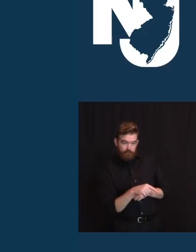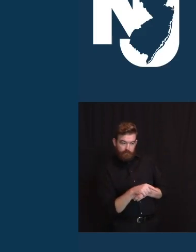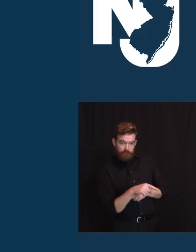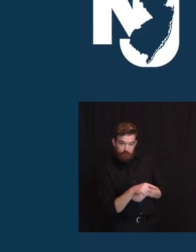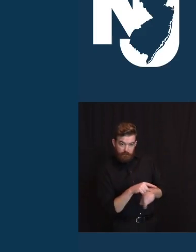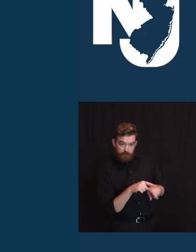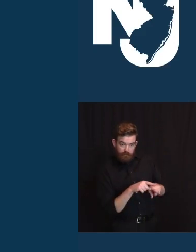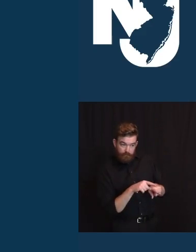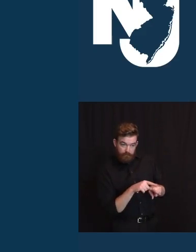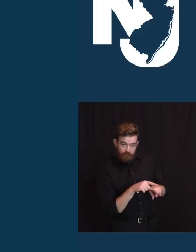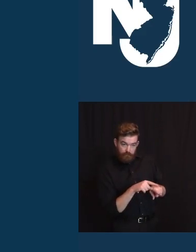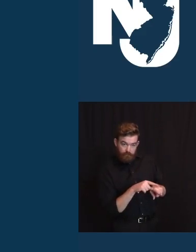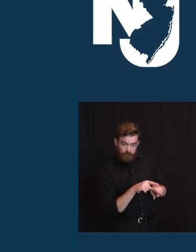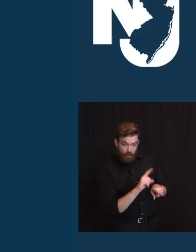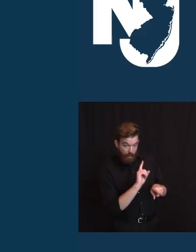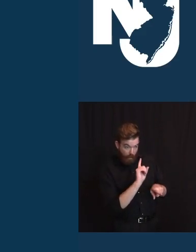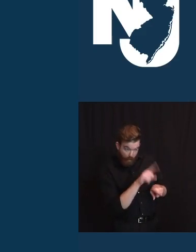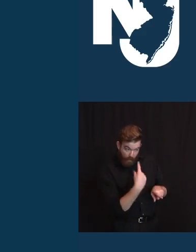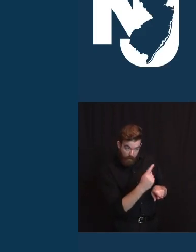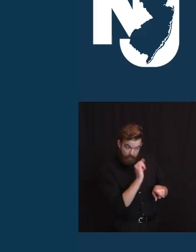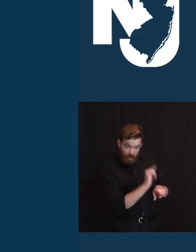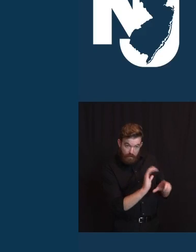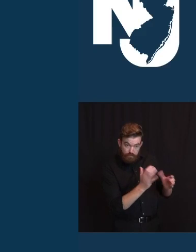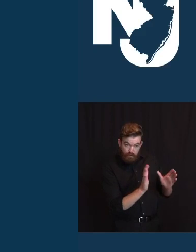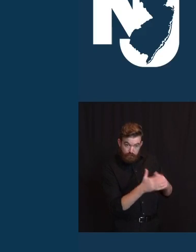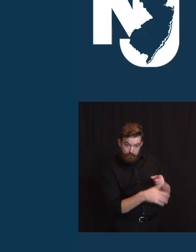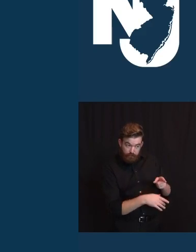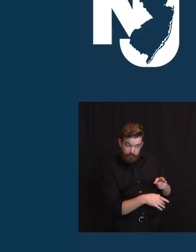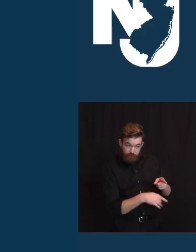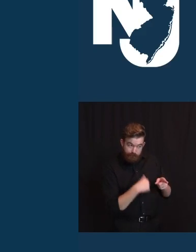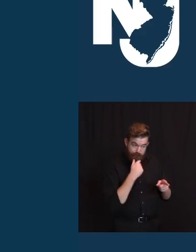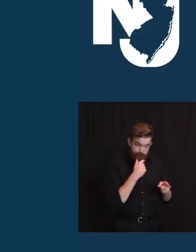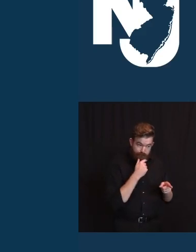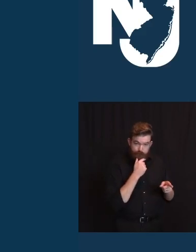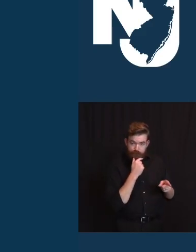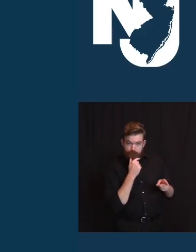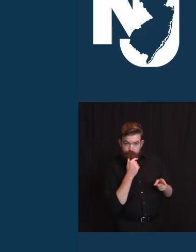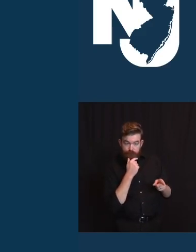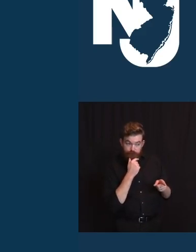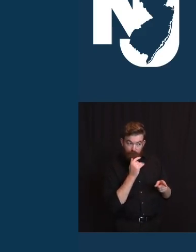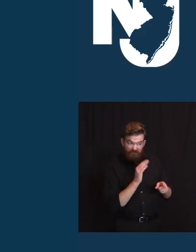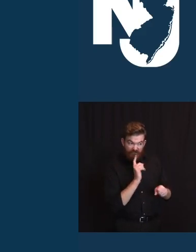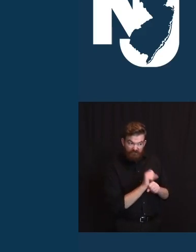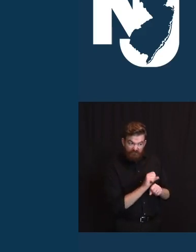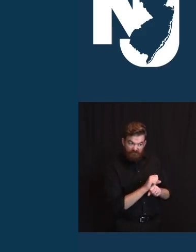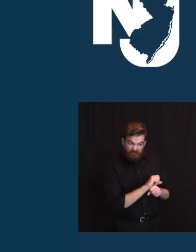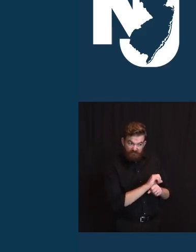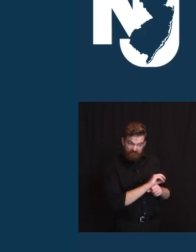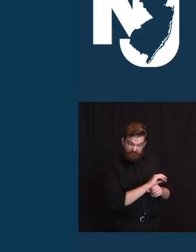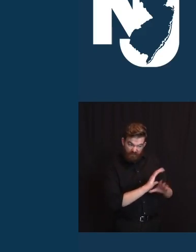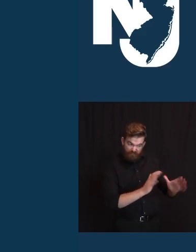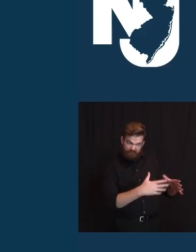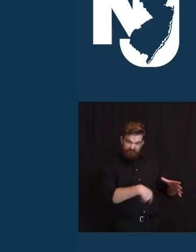exposed. If there are 2 or more cases within 14 days linked to an